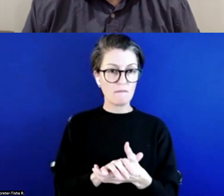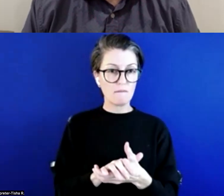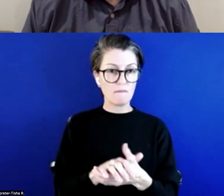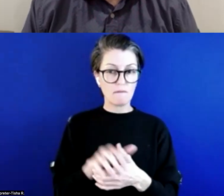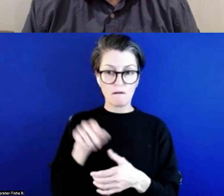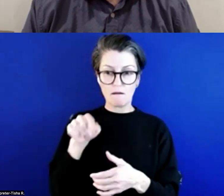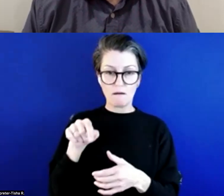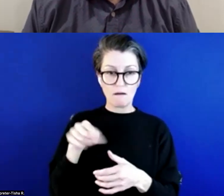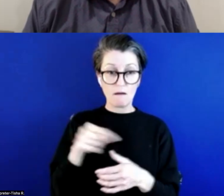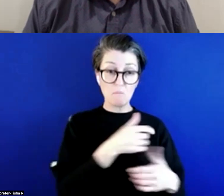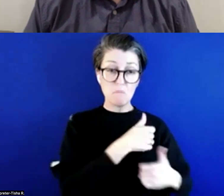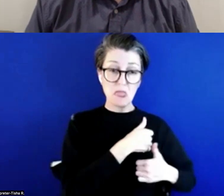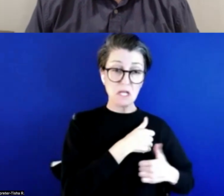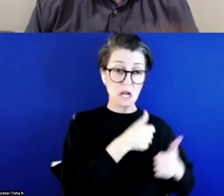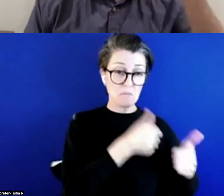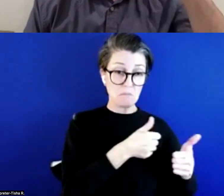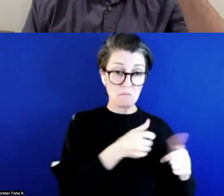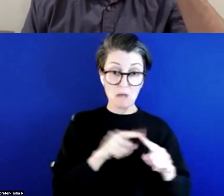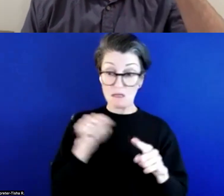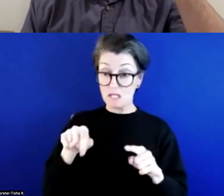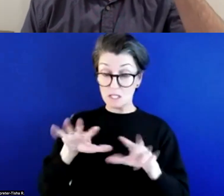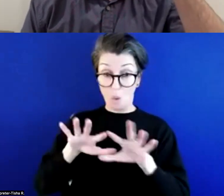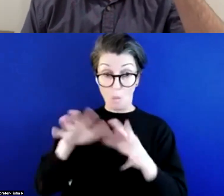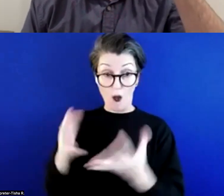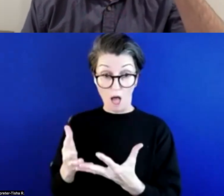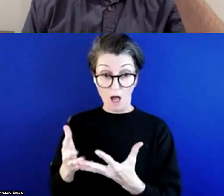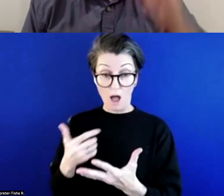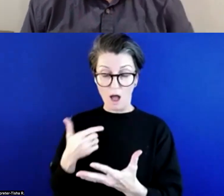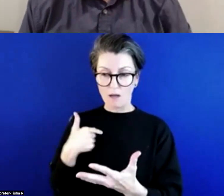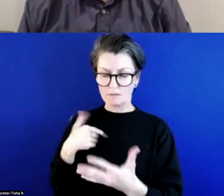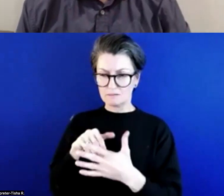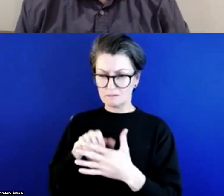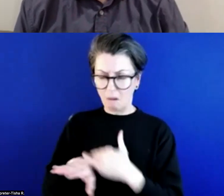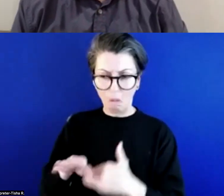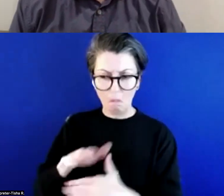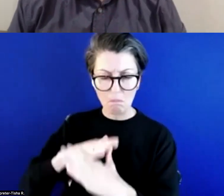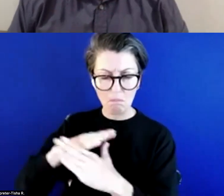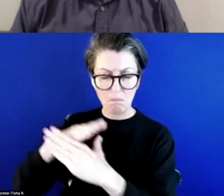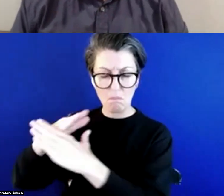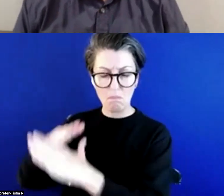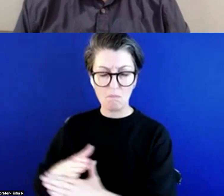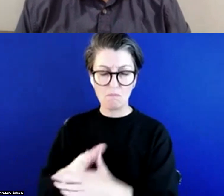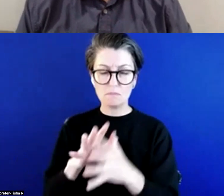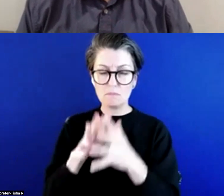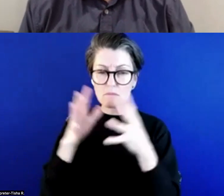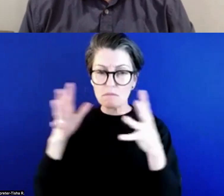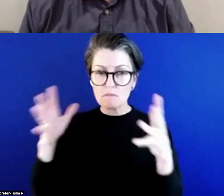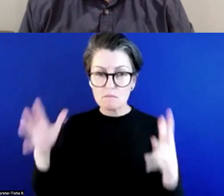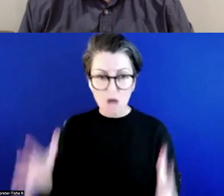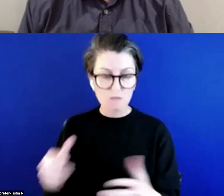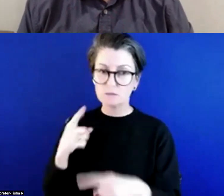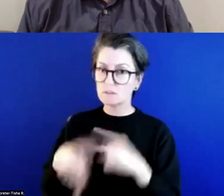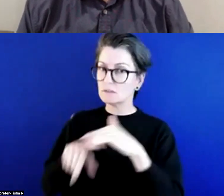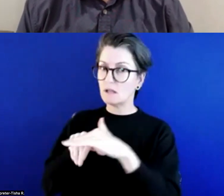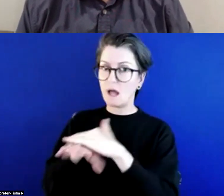know was vastly inaccessible. And I think that, Alec, you really touched on a reality that